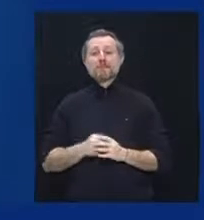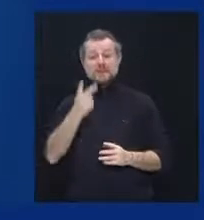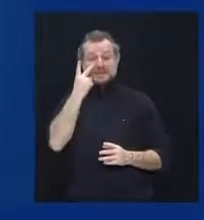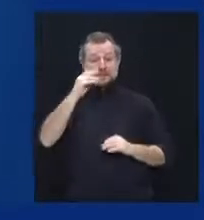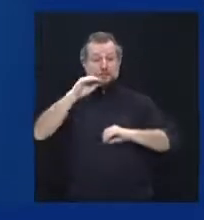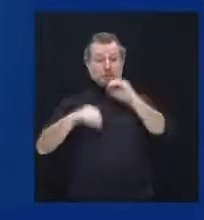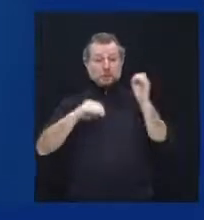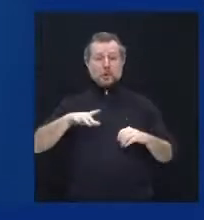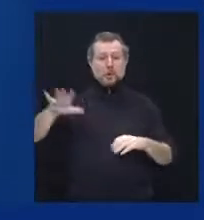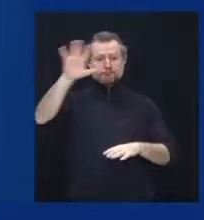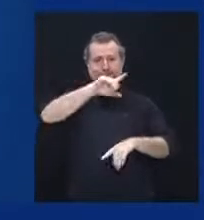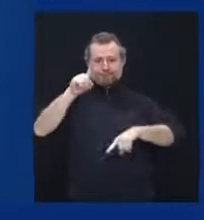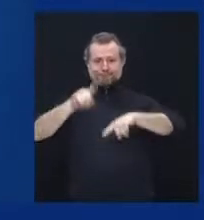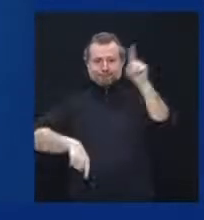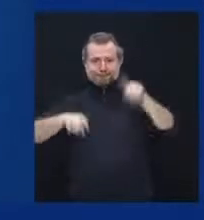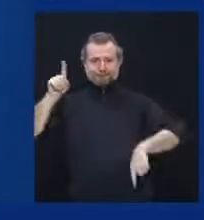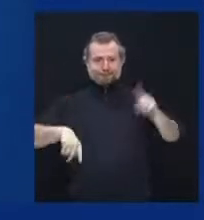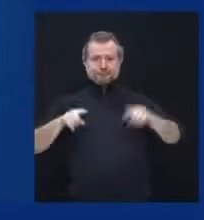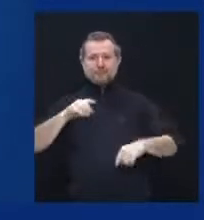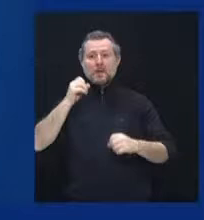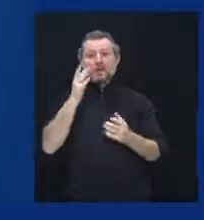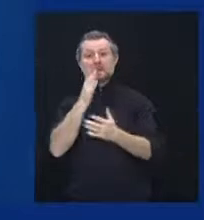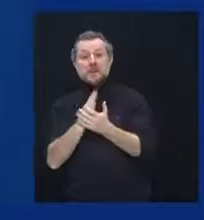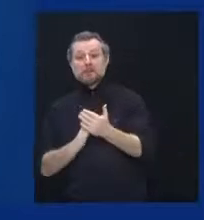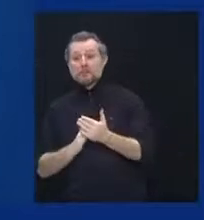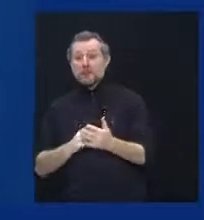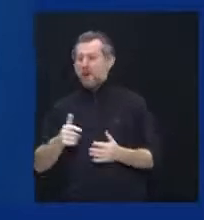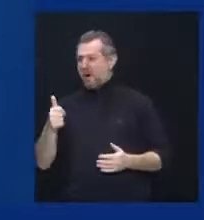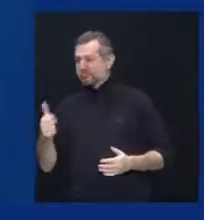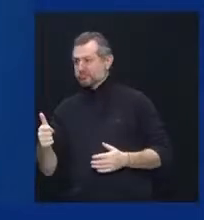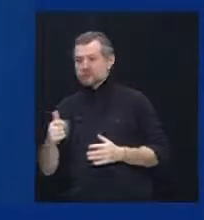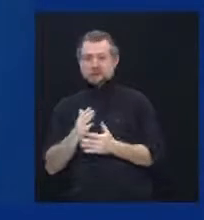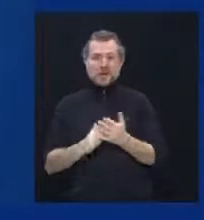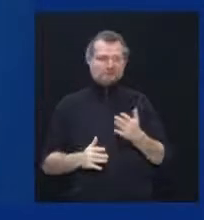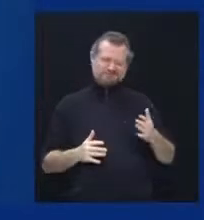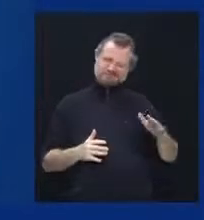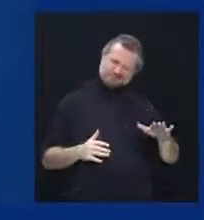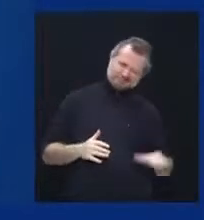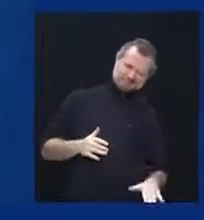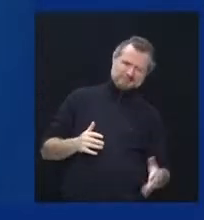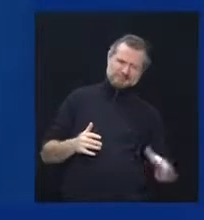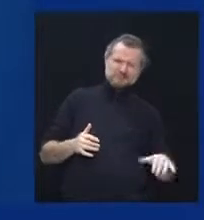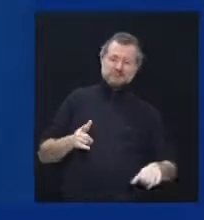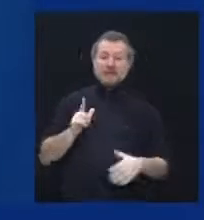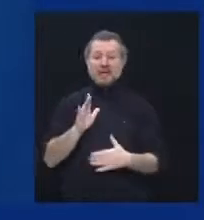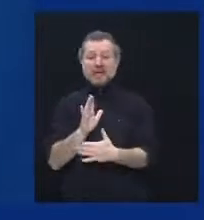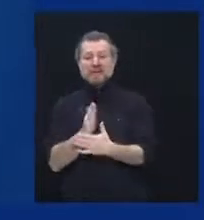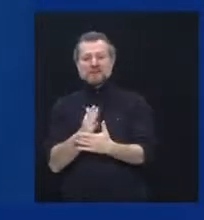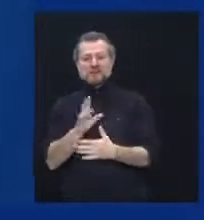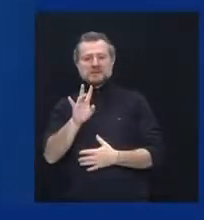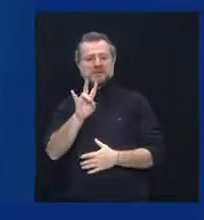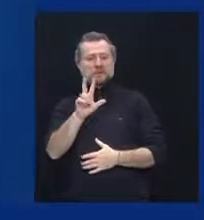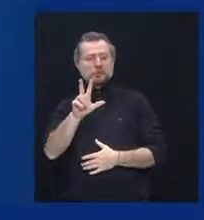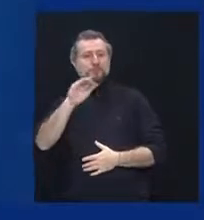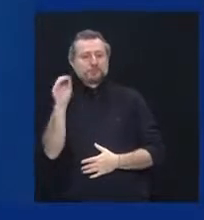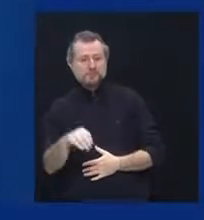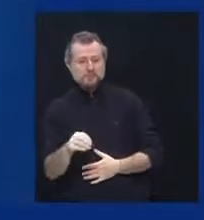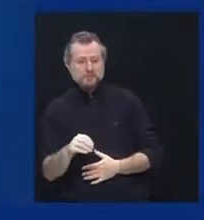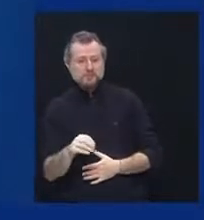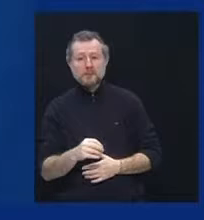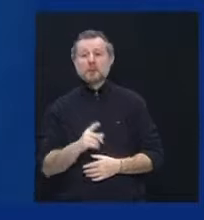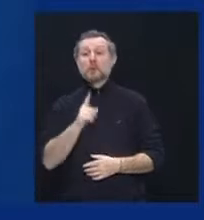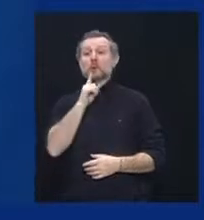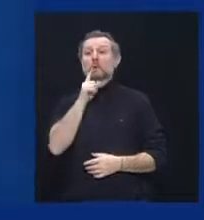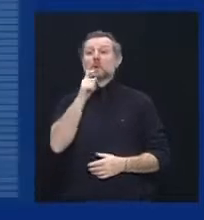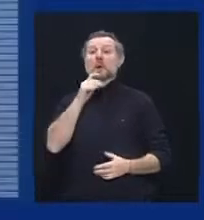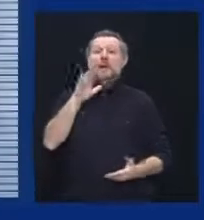state. Some places are higher, some places are lower. 73 is the average, but places that are below, we'd